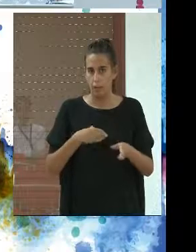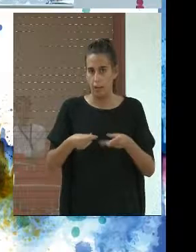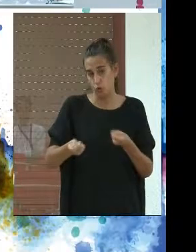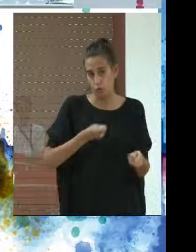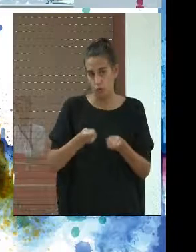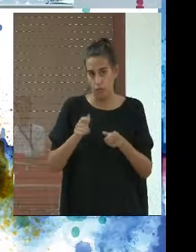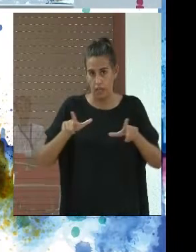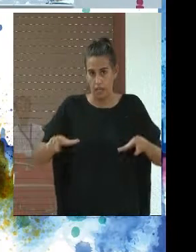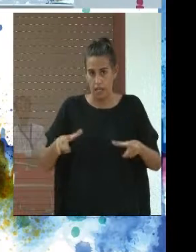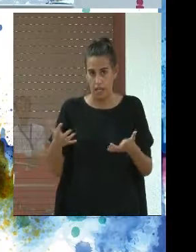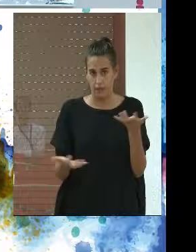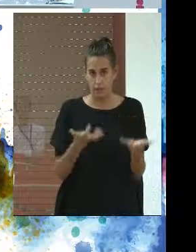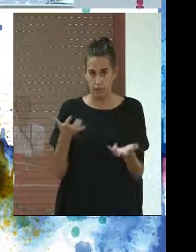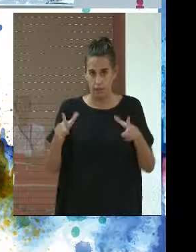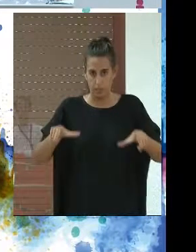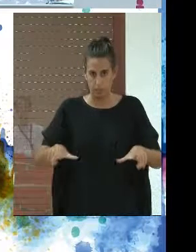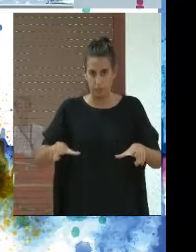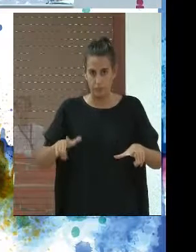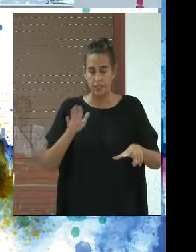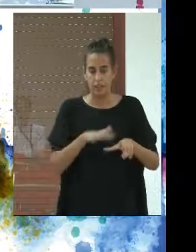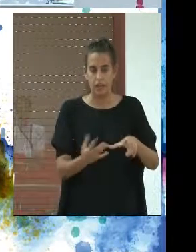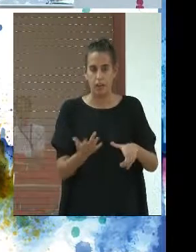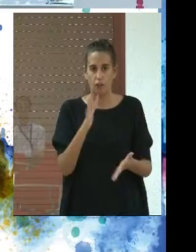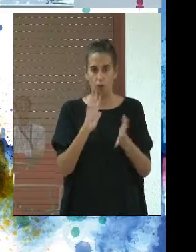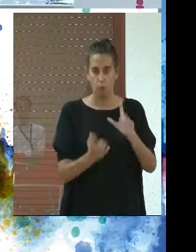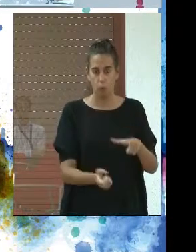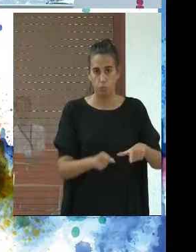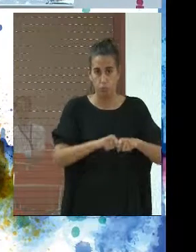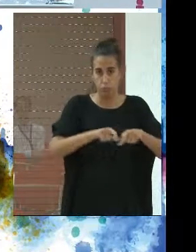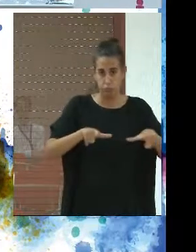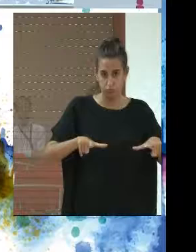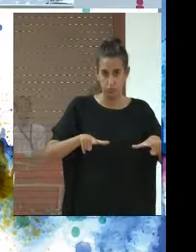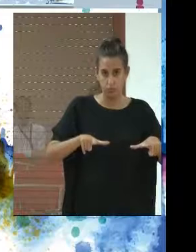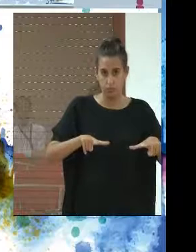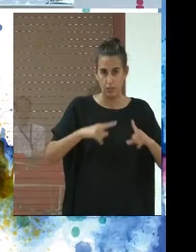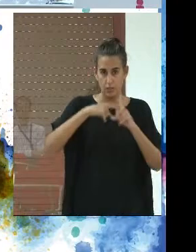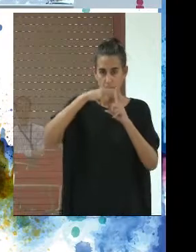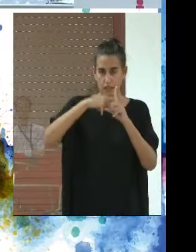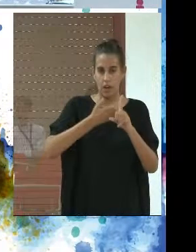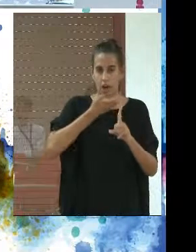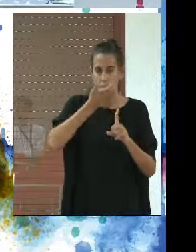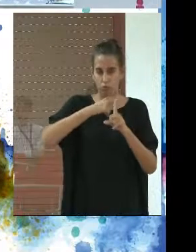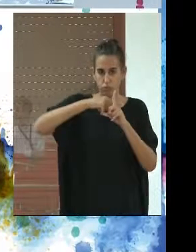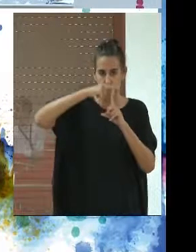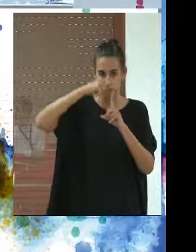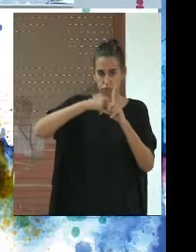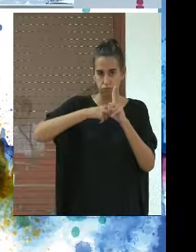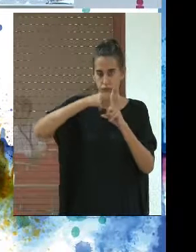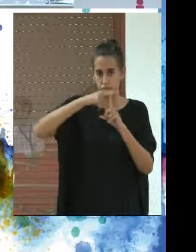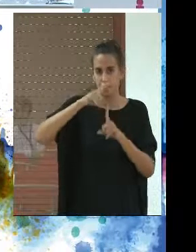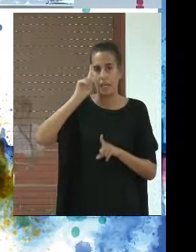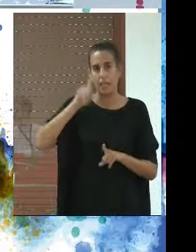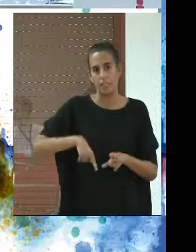commands that are necessary to control the stove. In other words, to activate a burner, to increase or decrease the temperature.